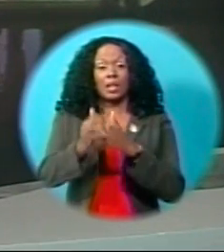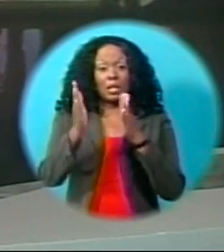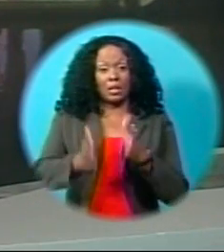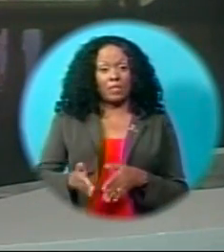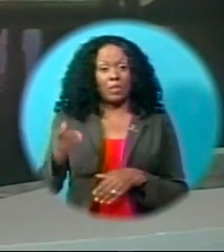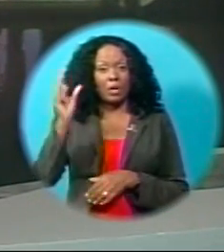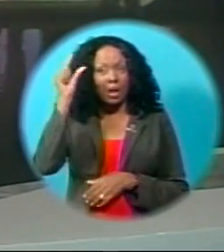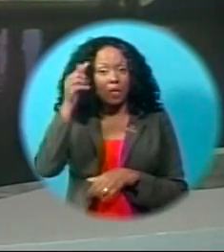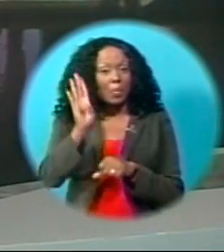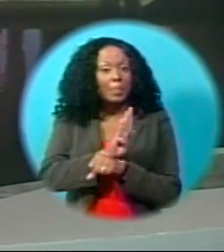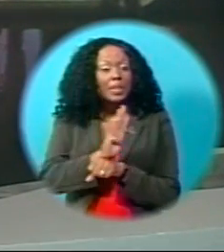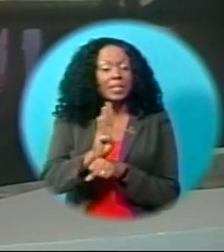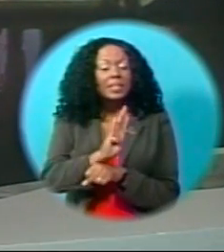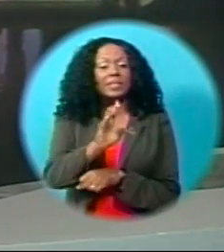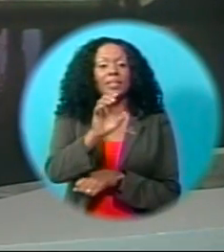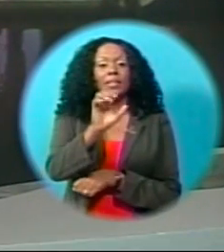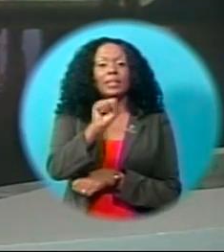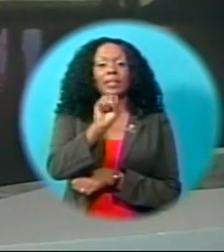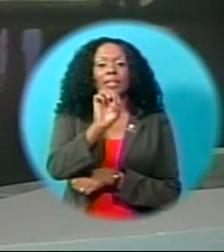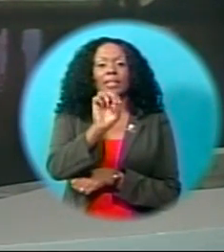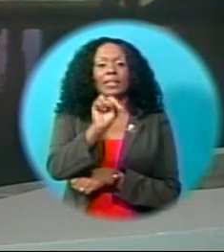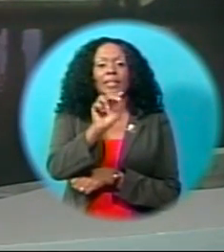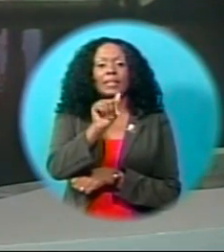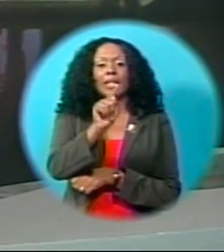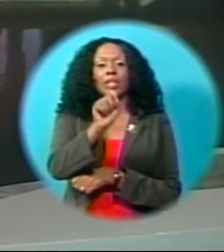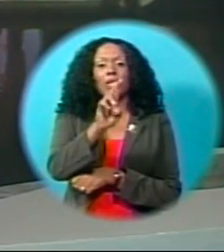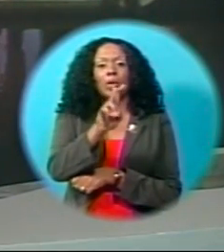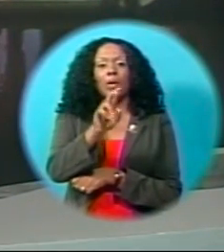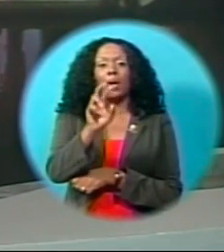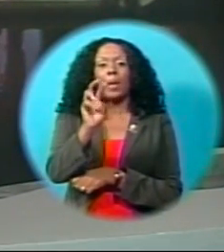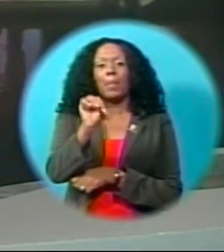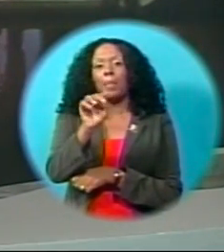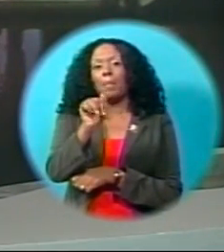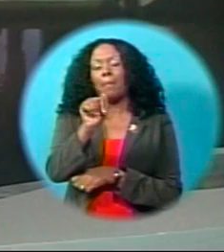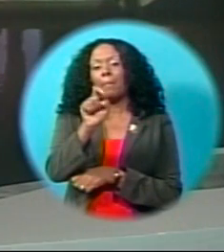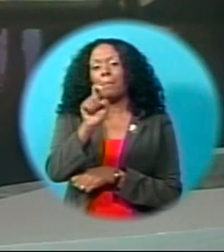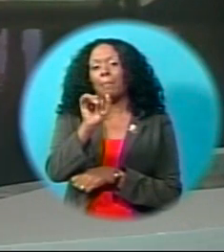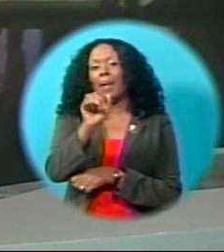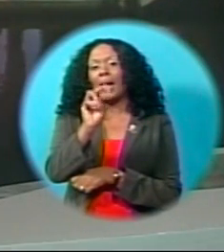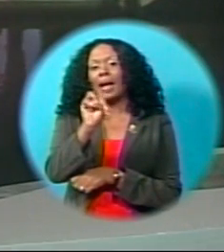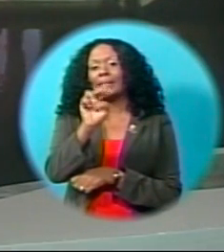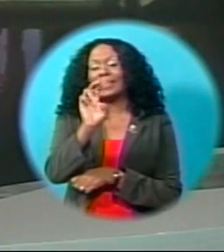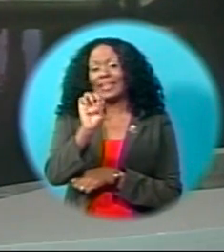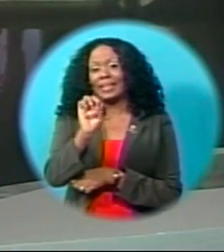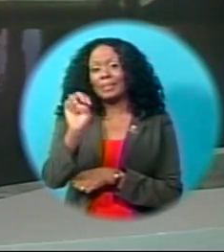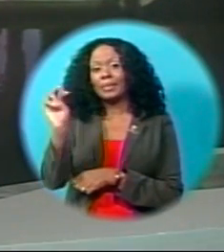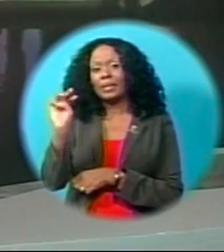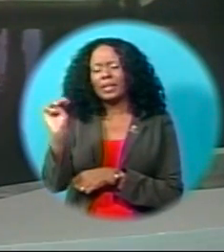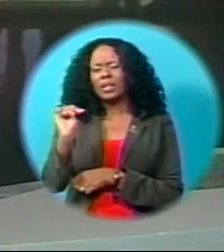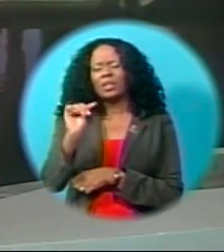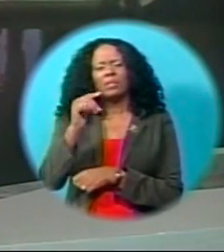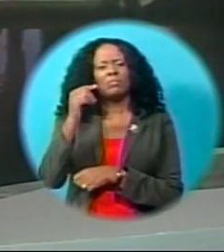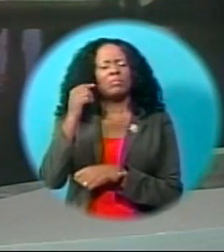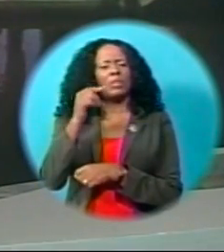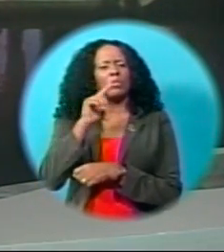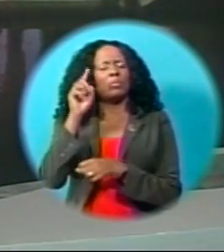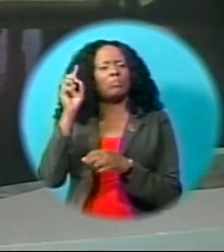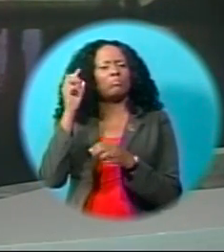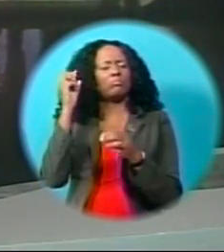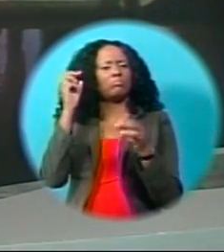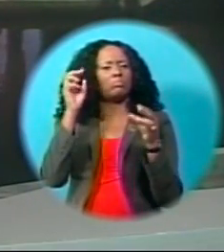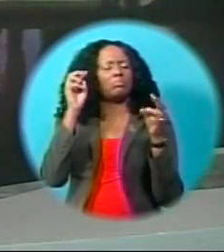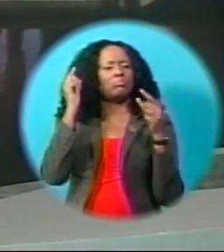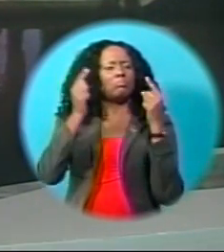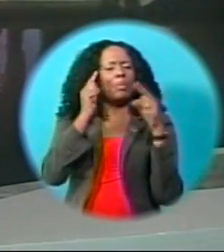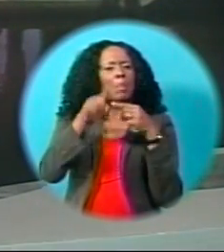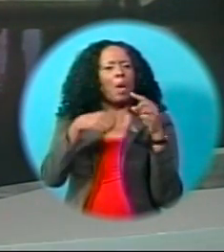Leader of Government Business, Senator Maxine McLean, is concerned about a drastic shift from some of the fundamental social values that